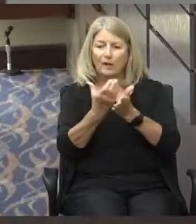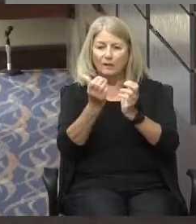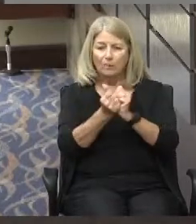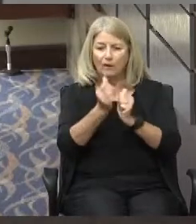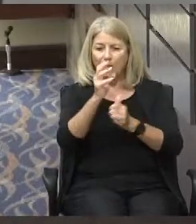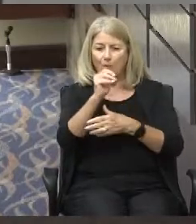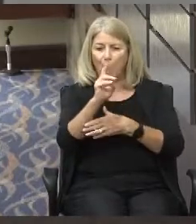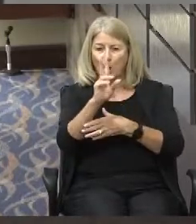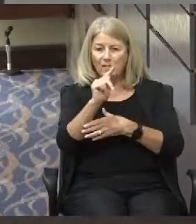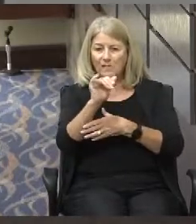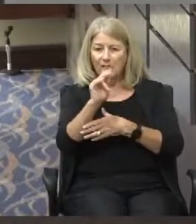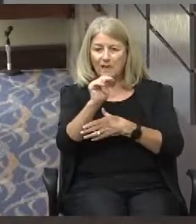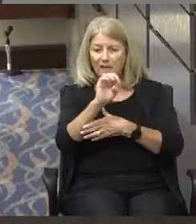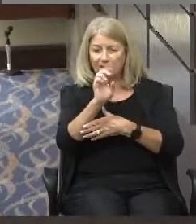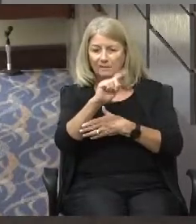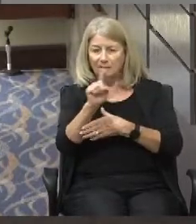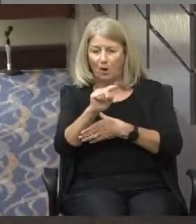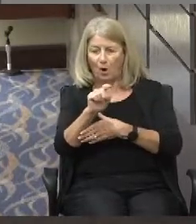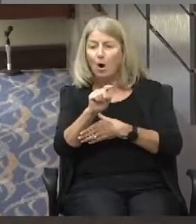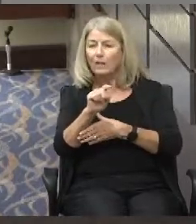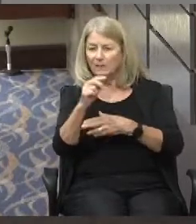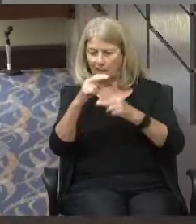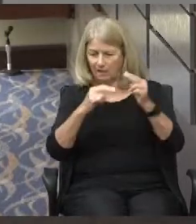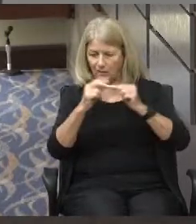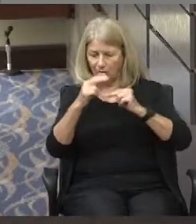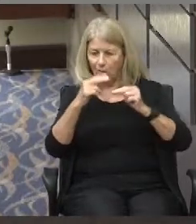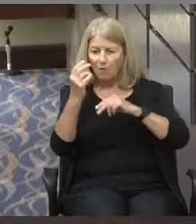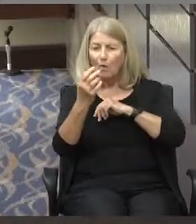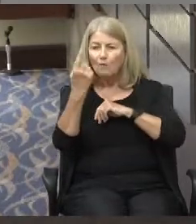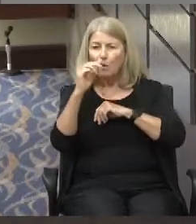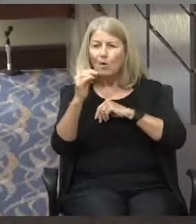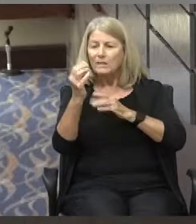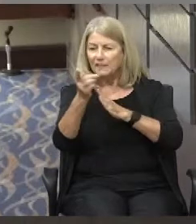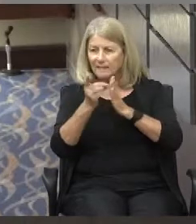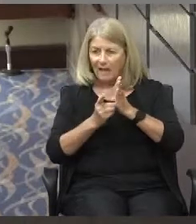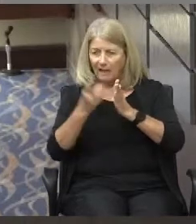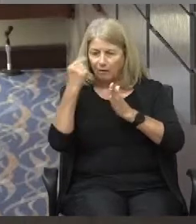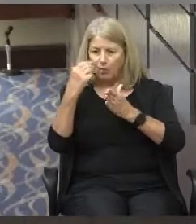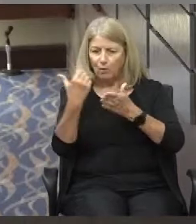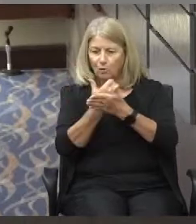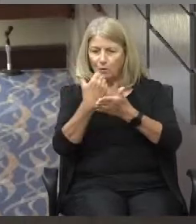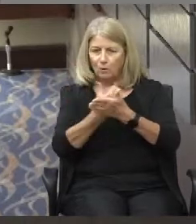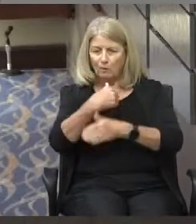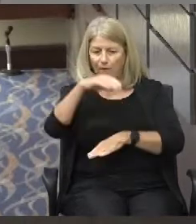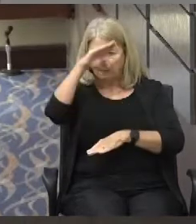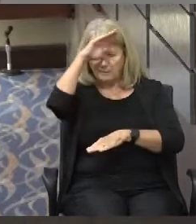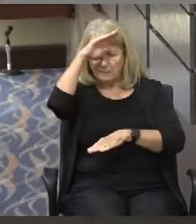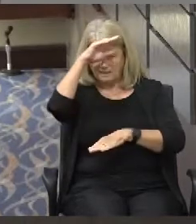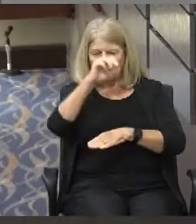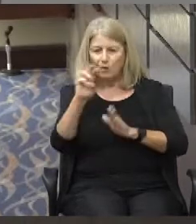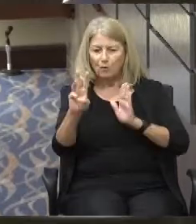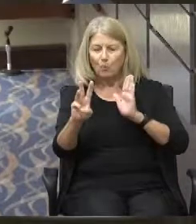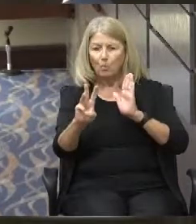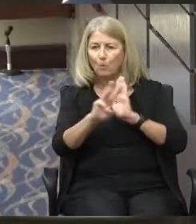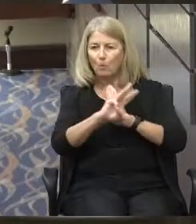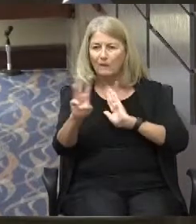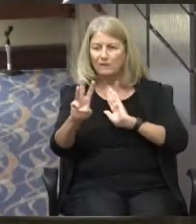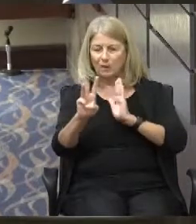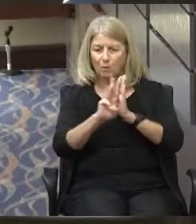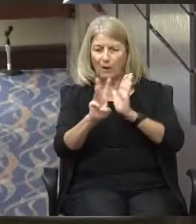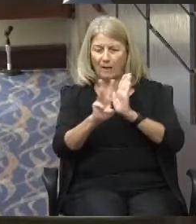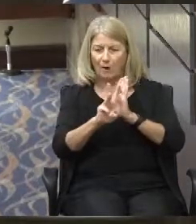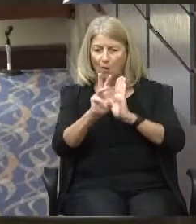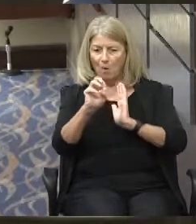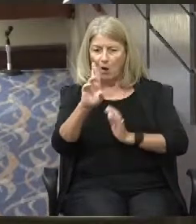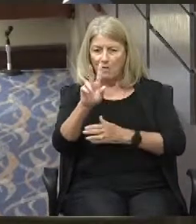Architects LP for the design services for the new Fire Station 15 in West Waco. Martinez Architects